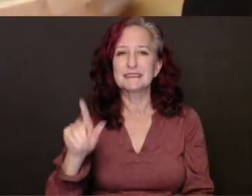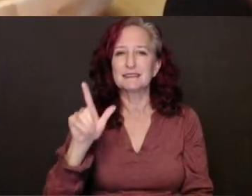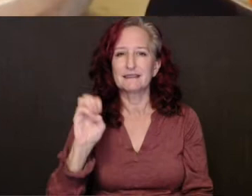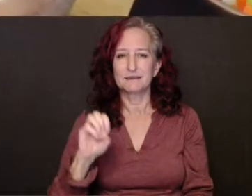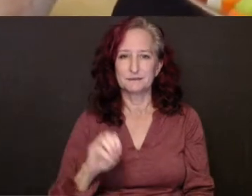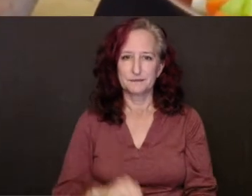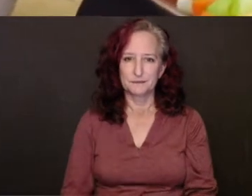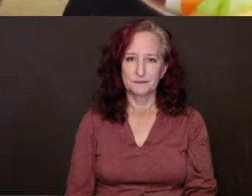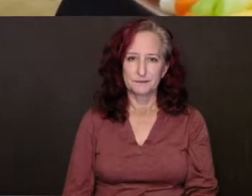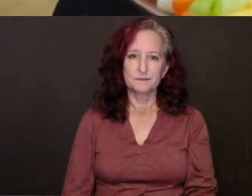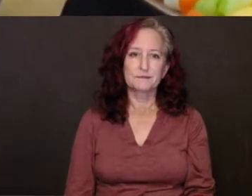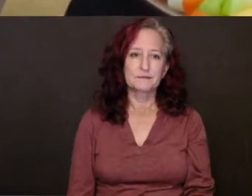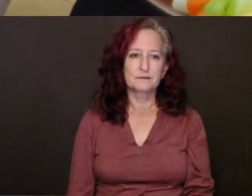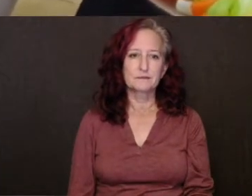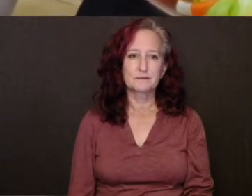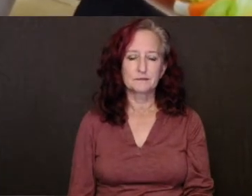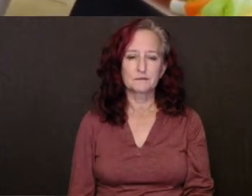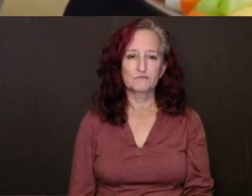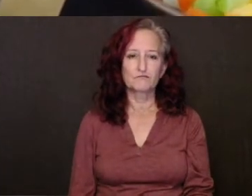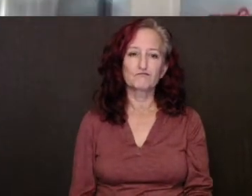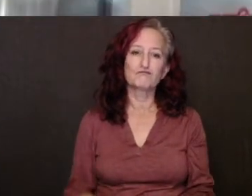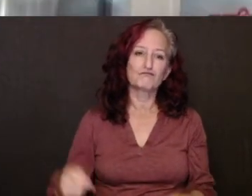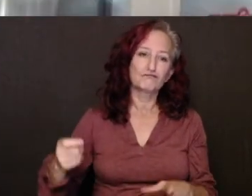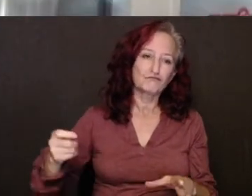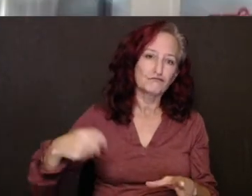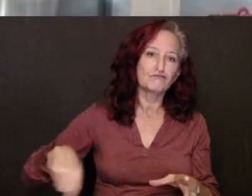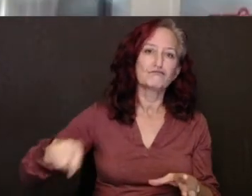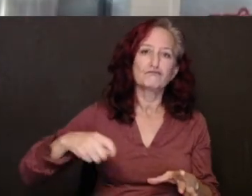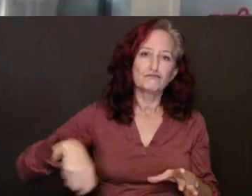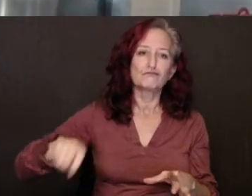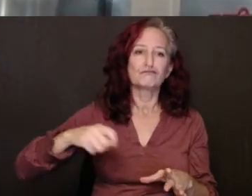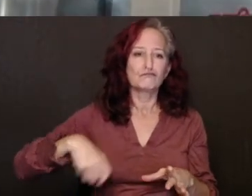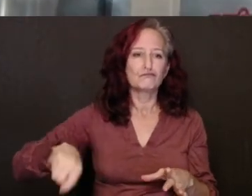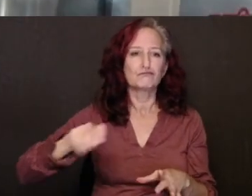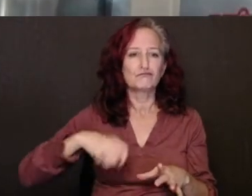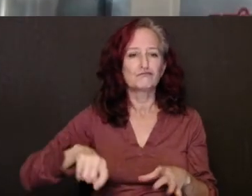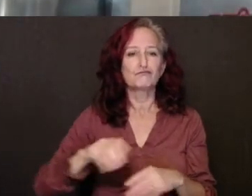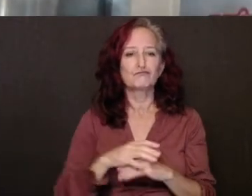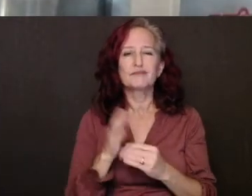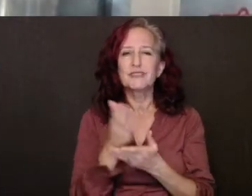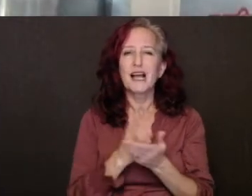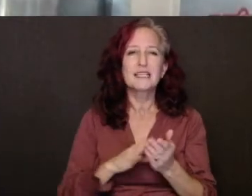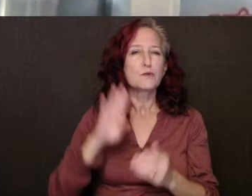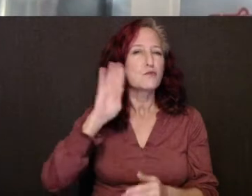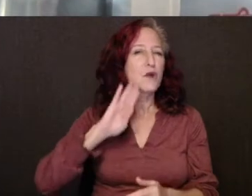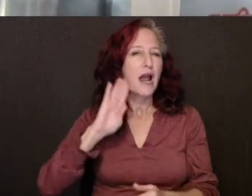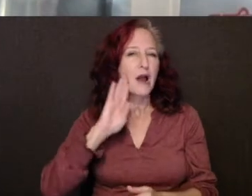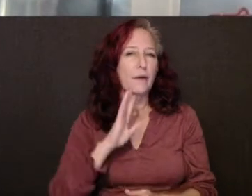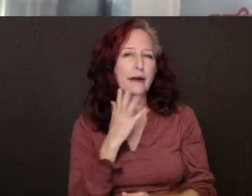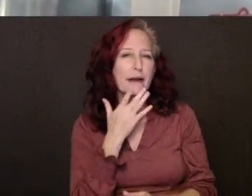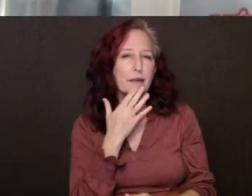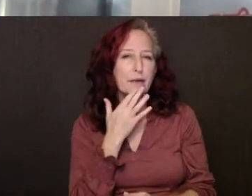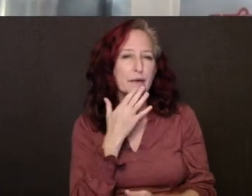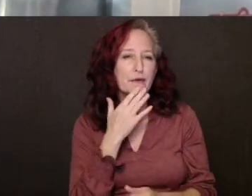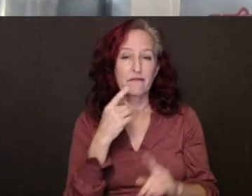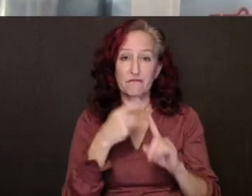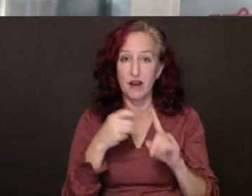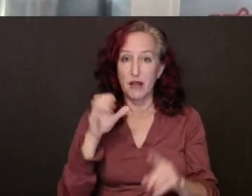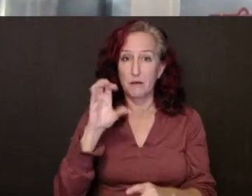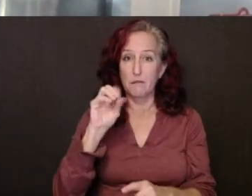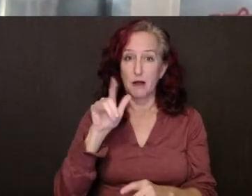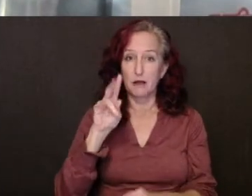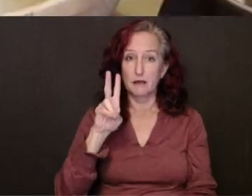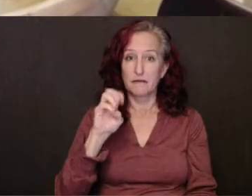our celery, and our butternut squash. And I don't know if you can hear it, but it's sizzling really good.